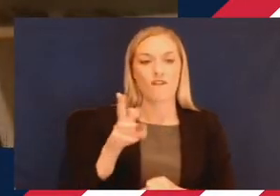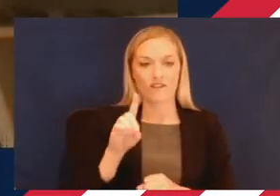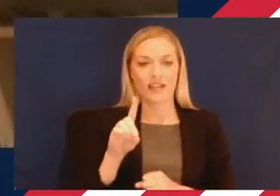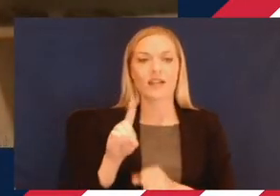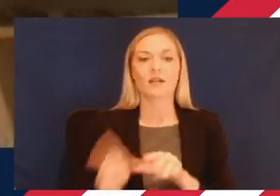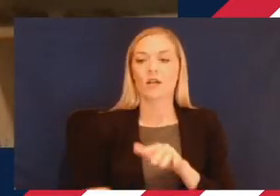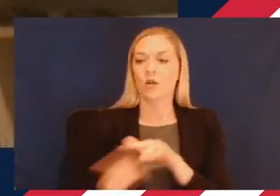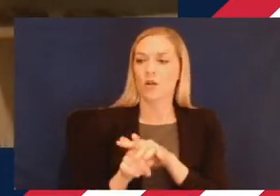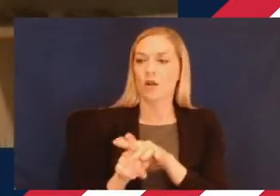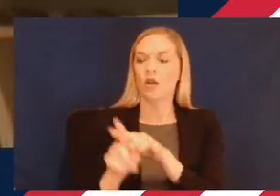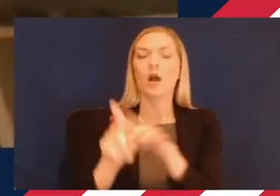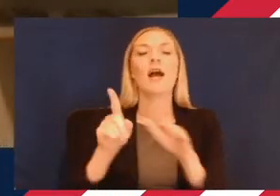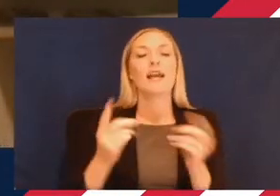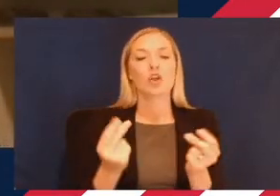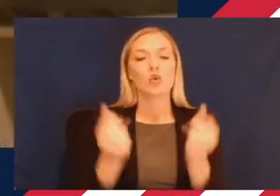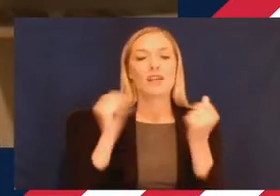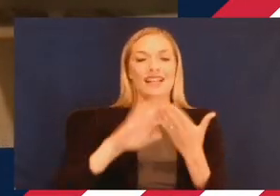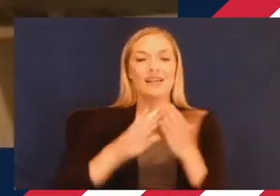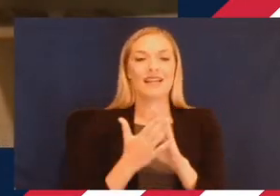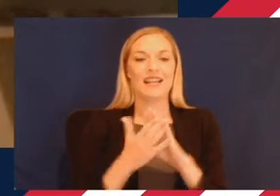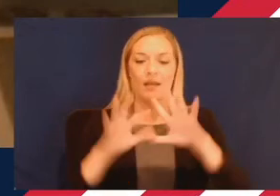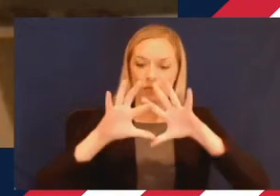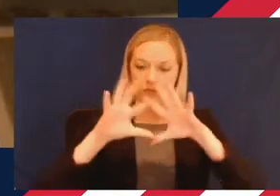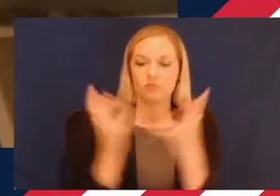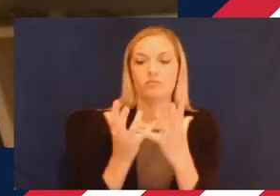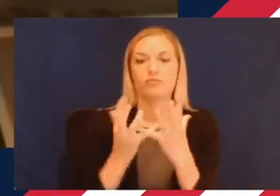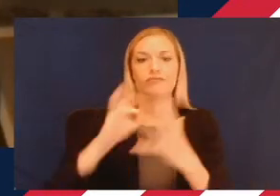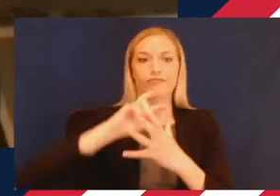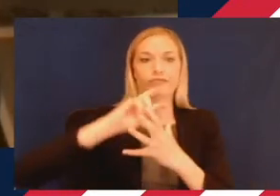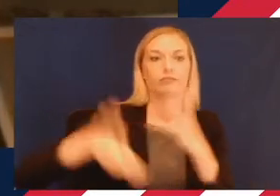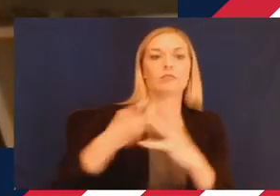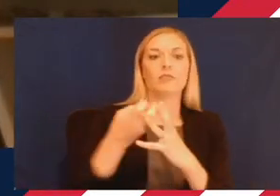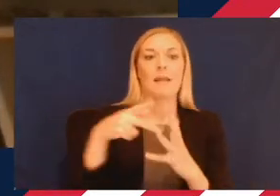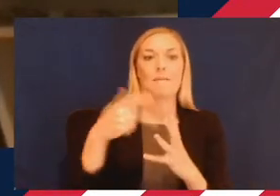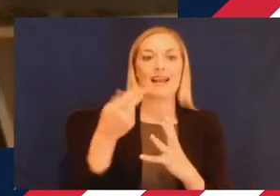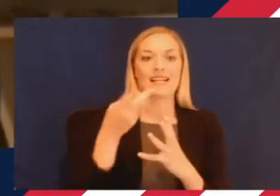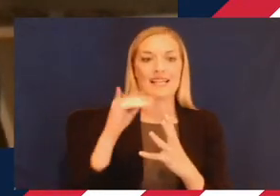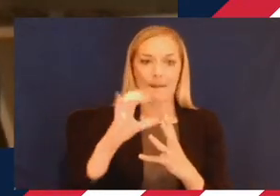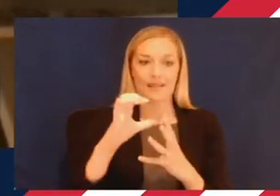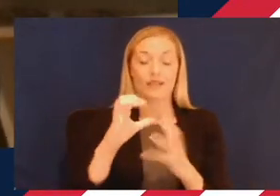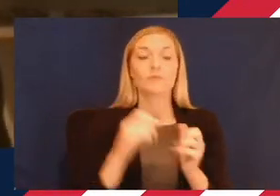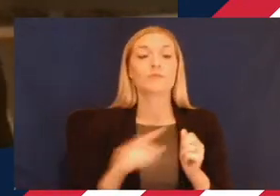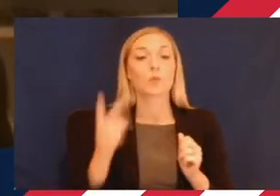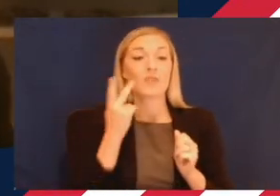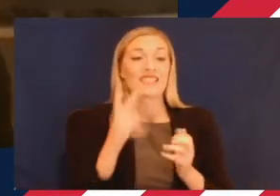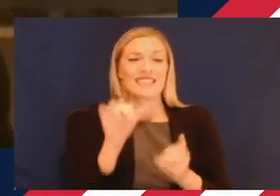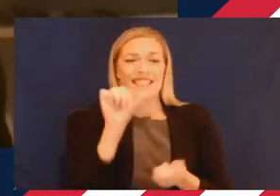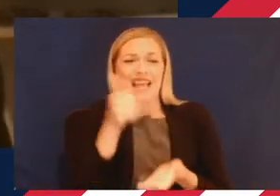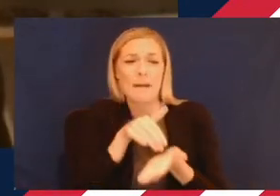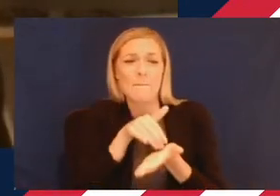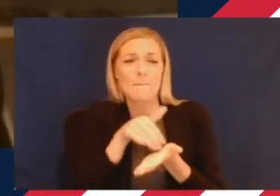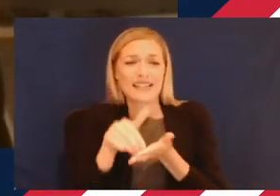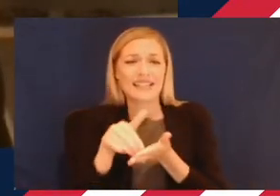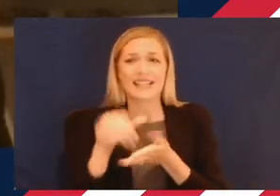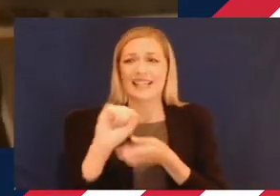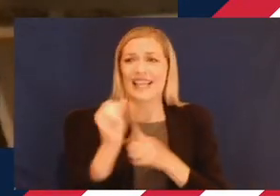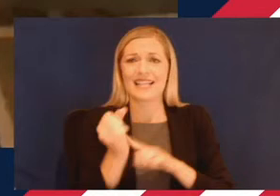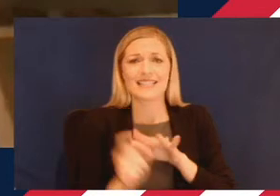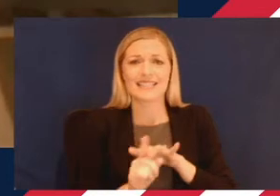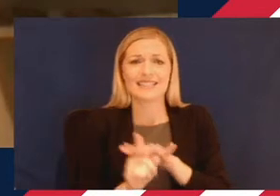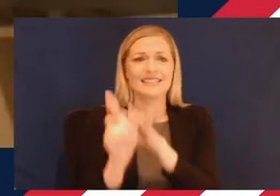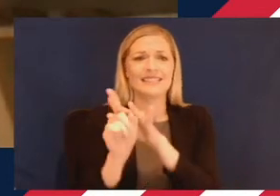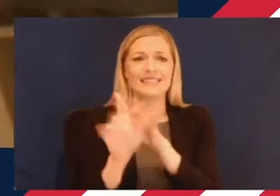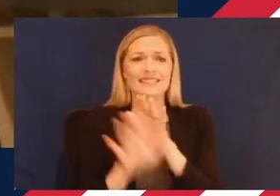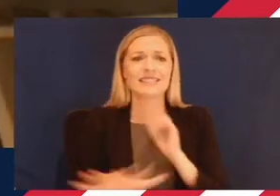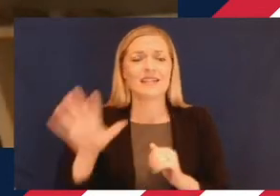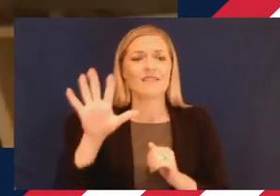we've seen more than 10 million cases around the world and 500,000 deaths. In the United States alone, there are now more